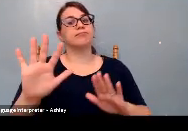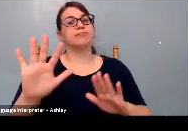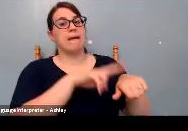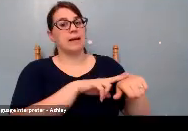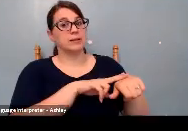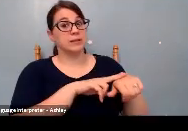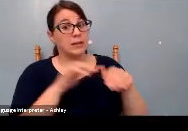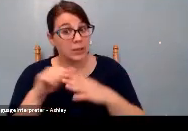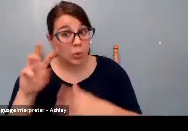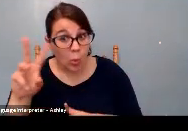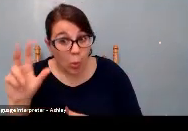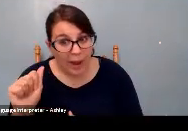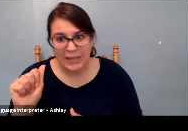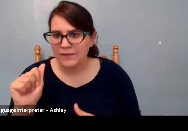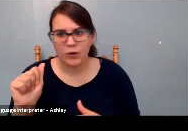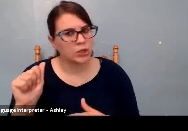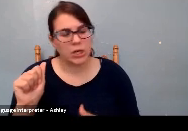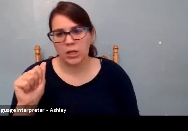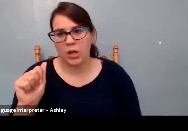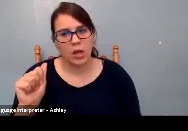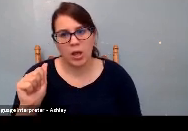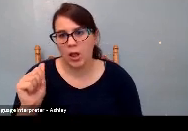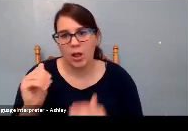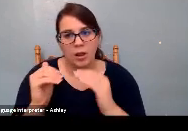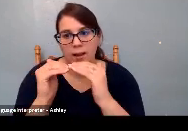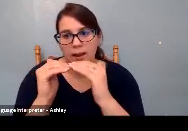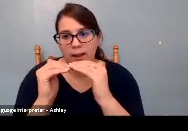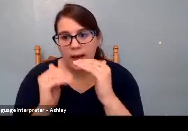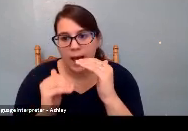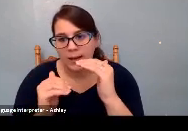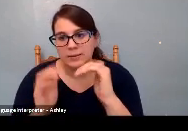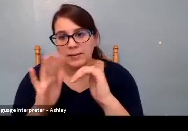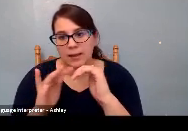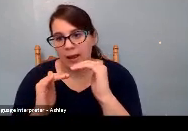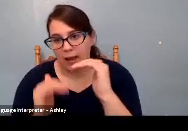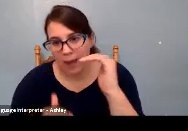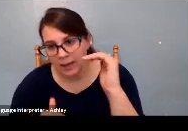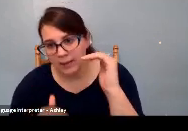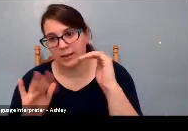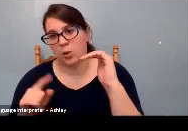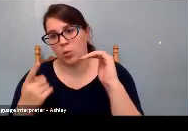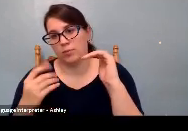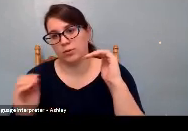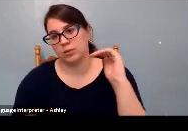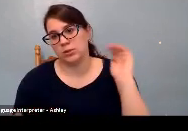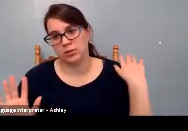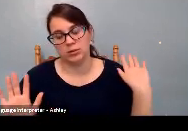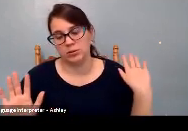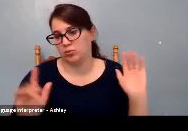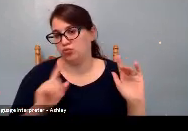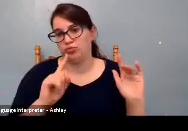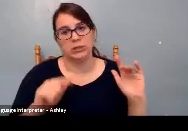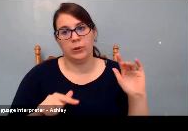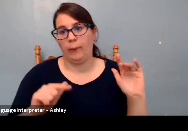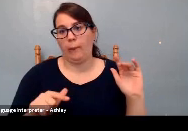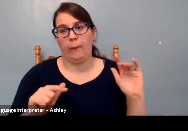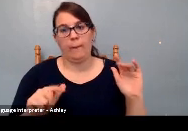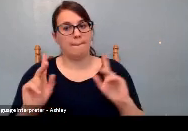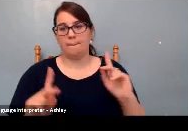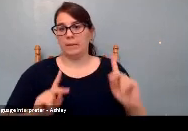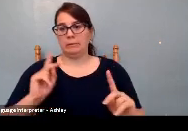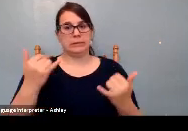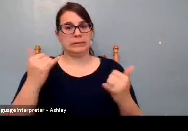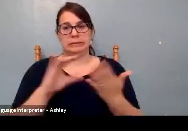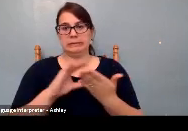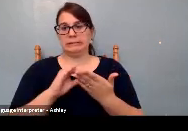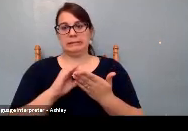that number is even lower than less than 1%. So we know that people are still learning. Some people